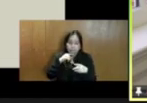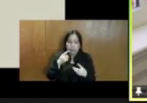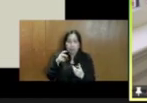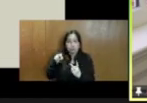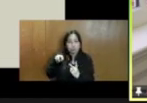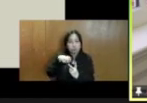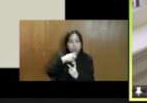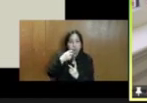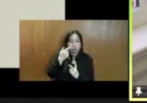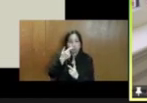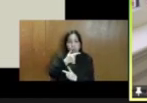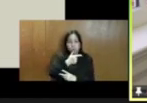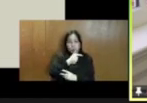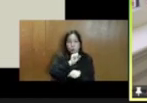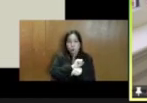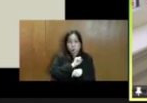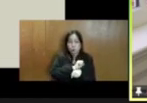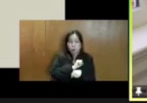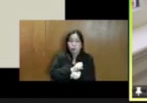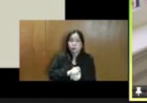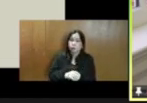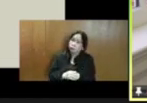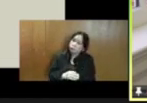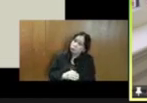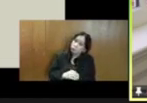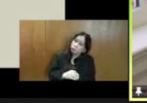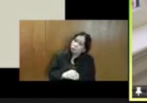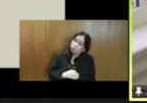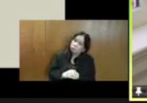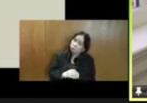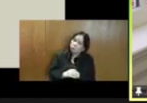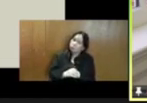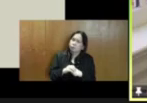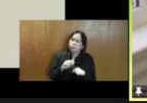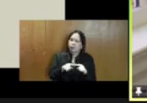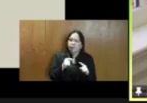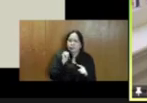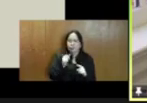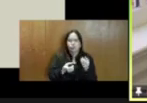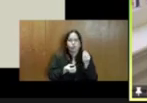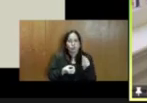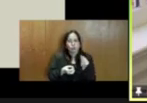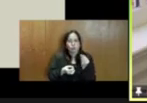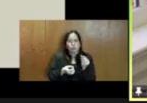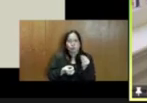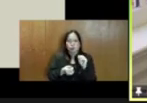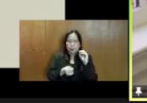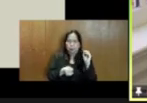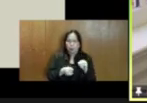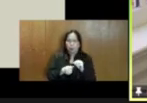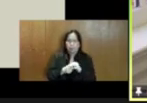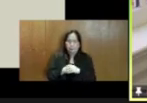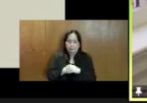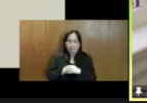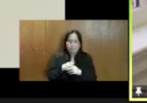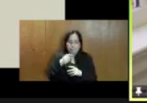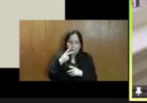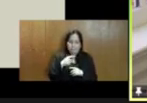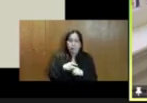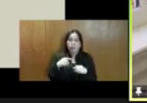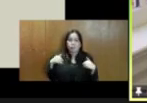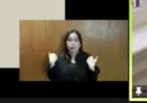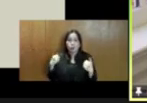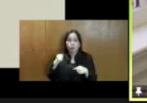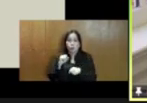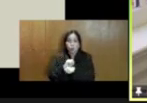workers shifting between these two industries, but still this is going to be a pretty small number. We're going to see that younger workers are